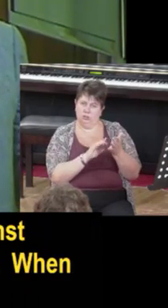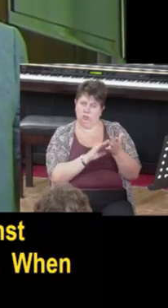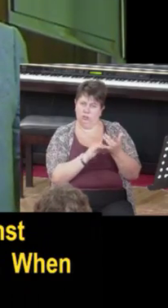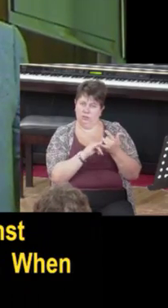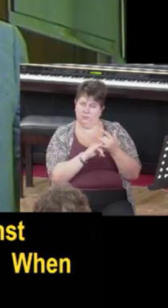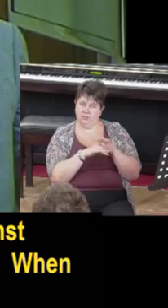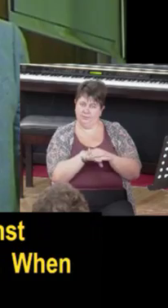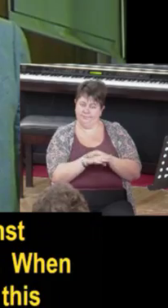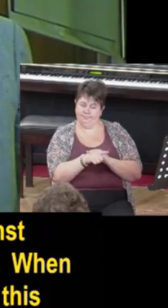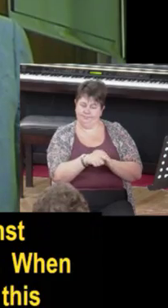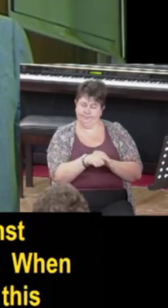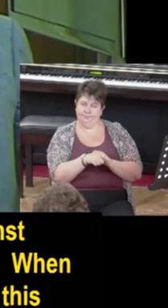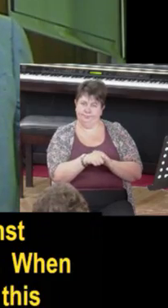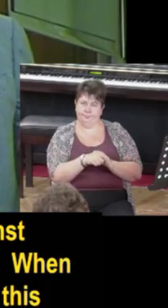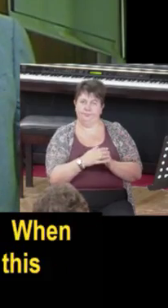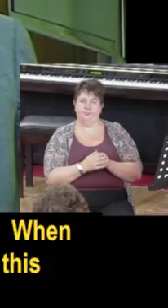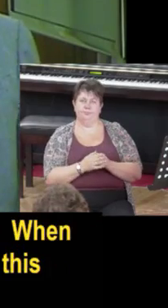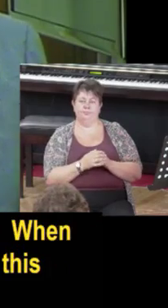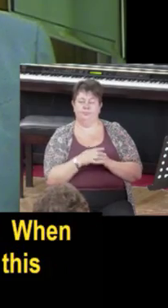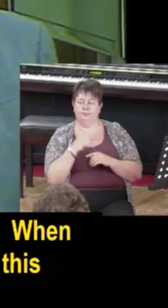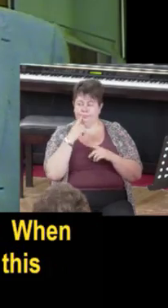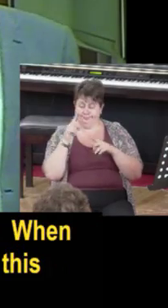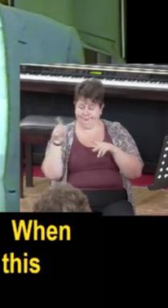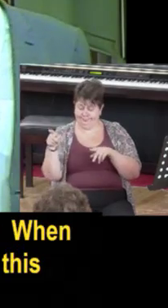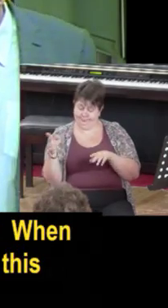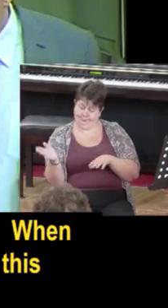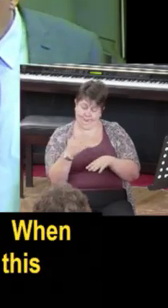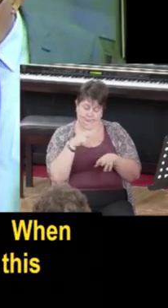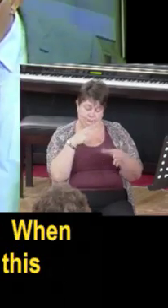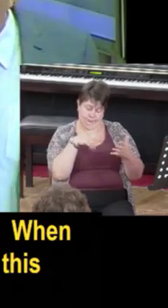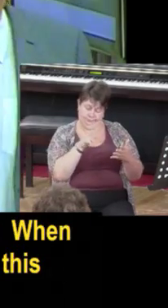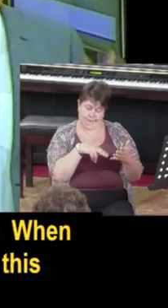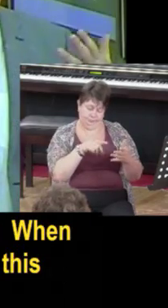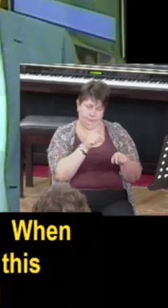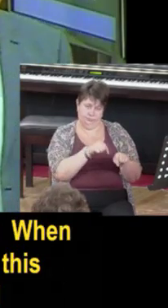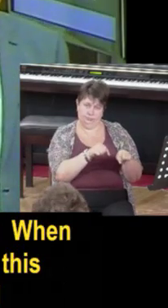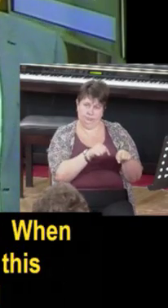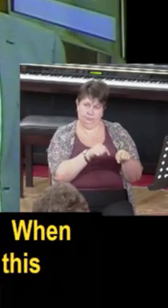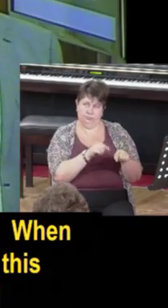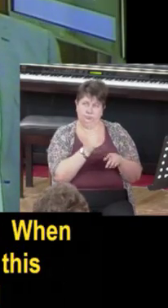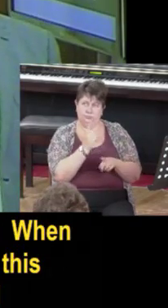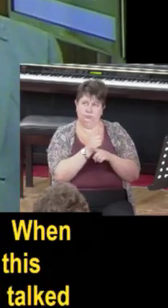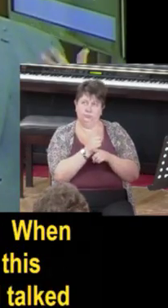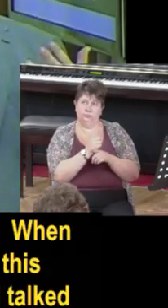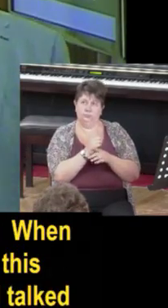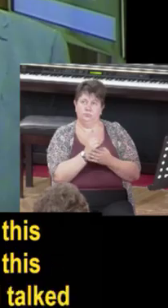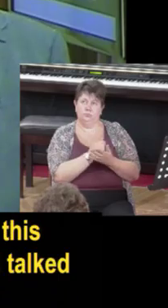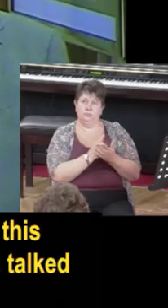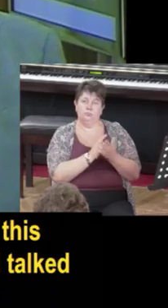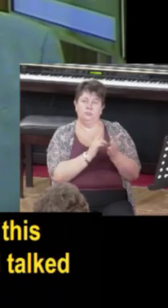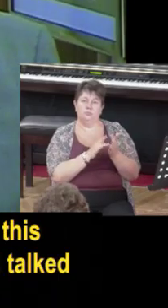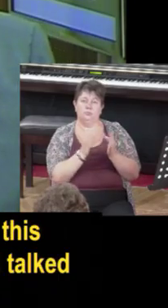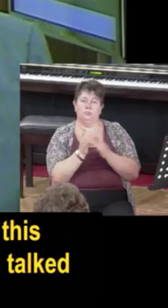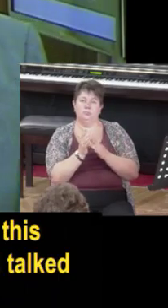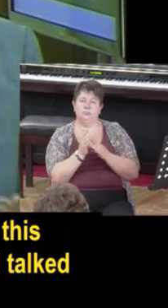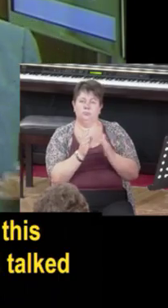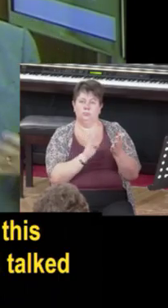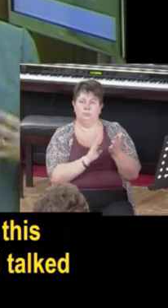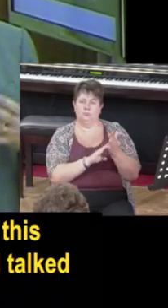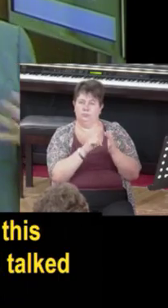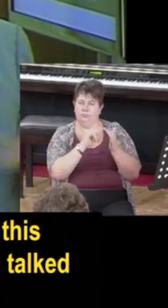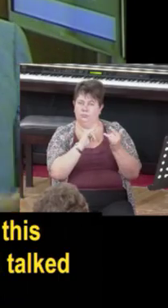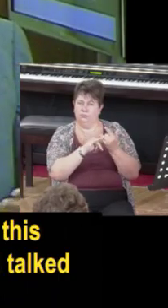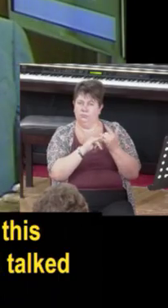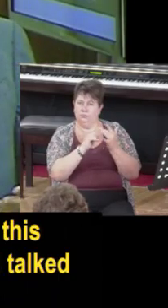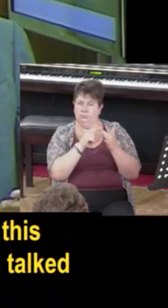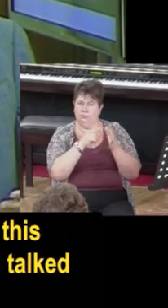or verses in the book of Psalms, and they talked about Jesus as being the Messiah or